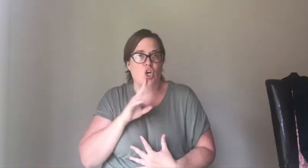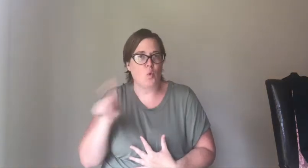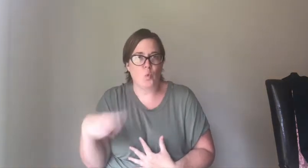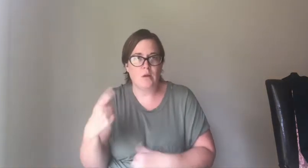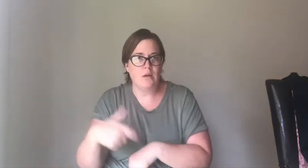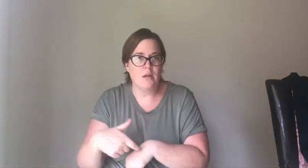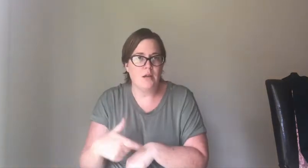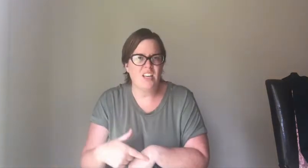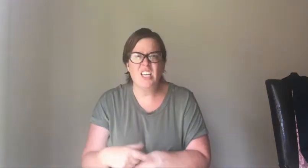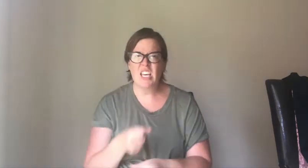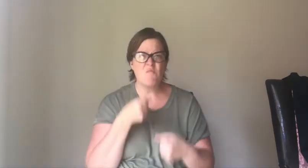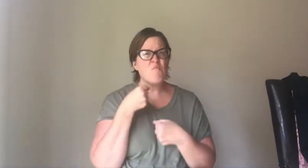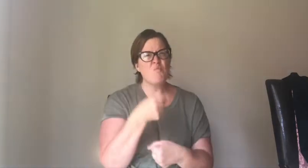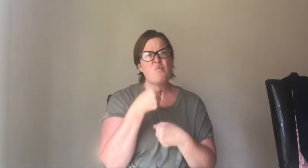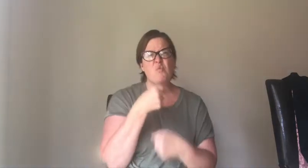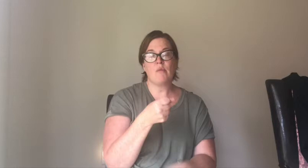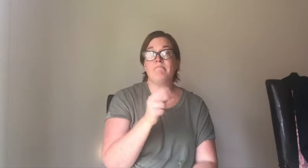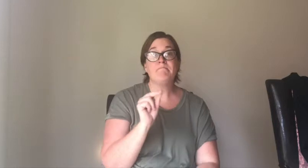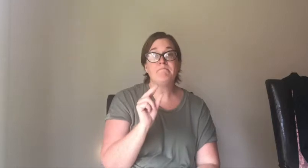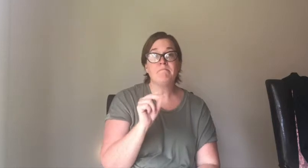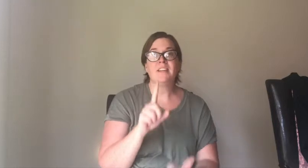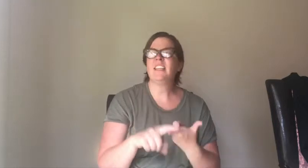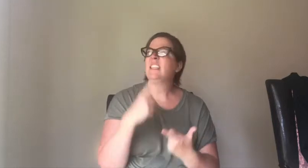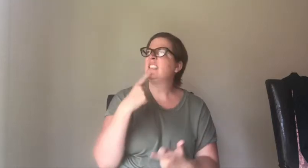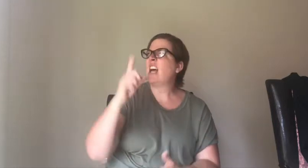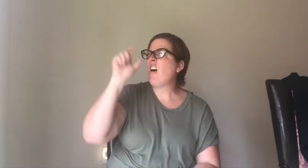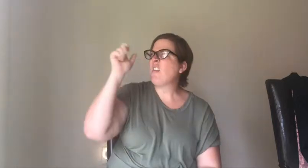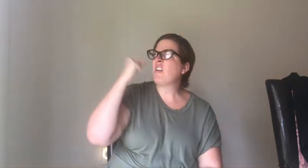not be doing. Yeah.